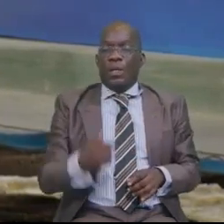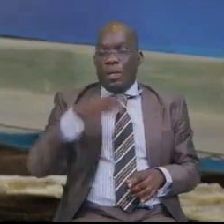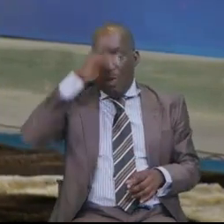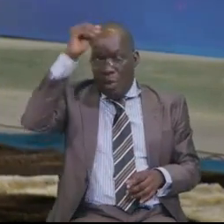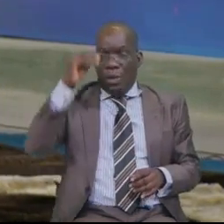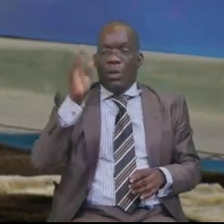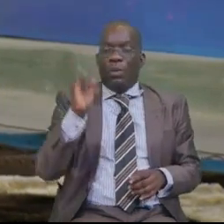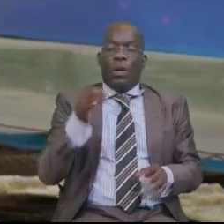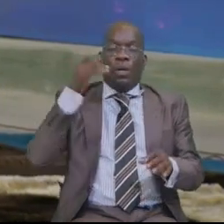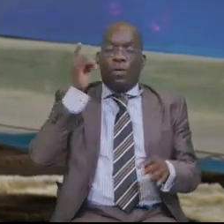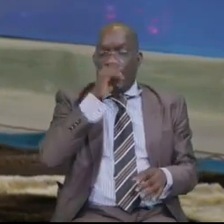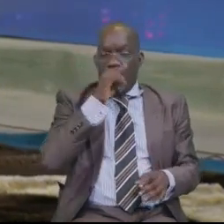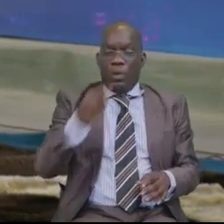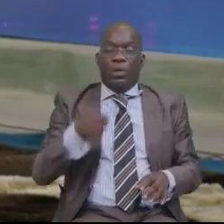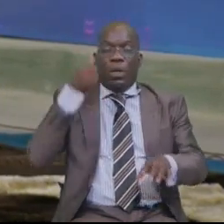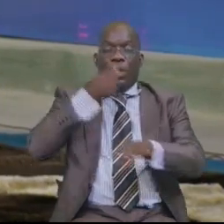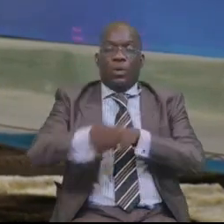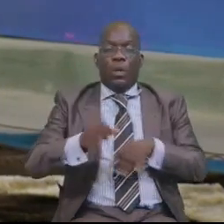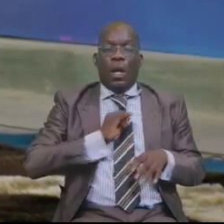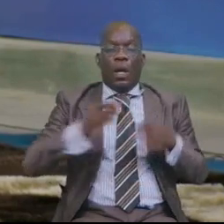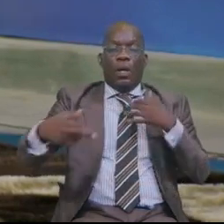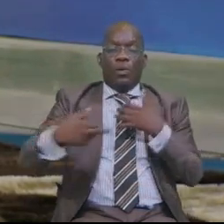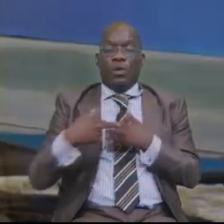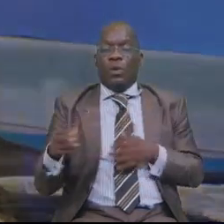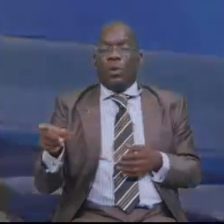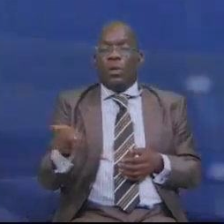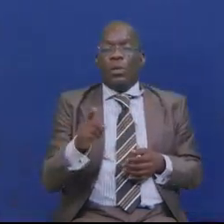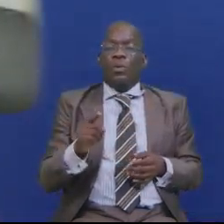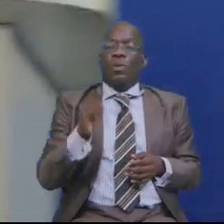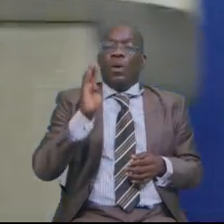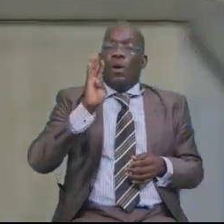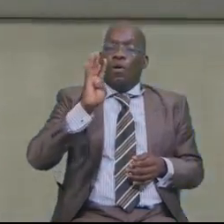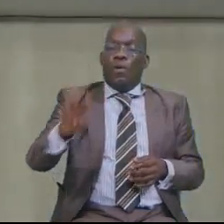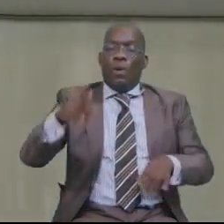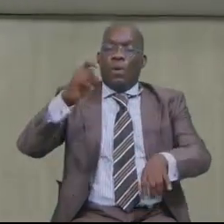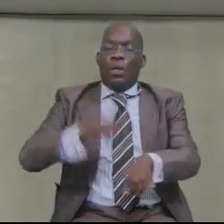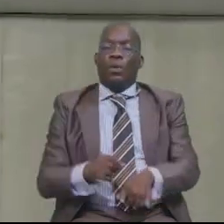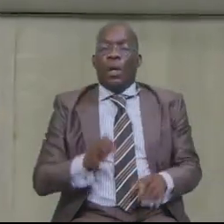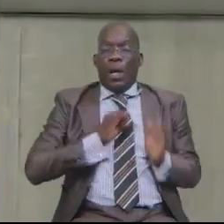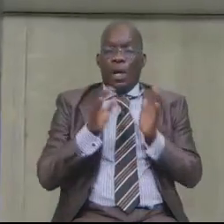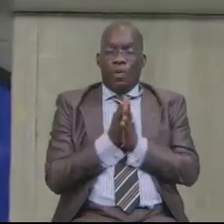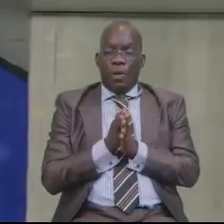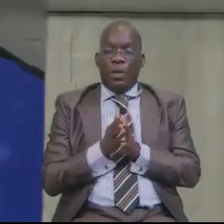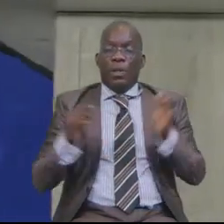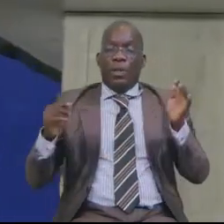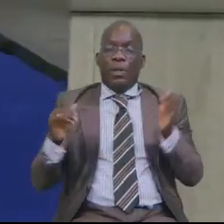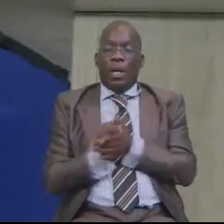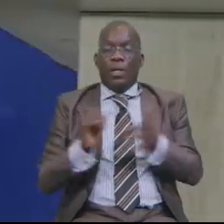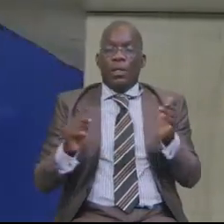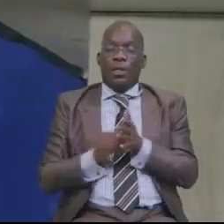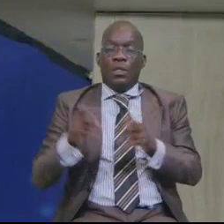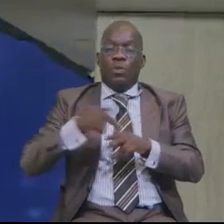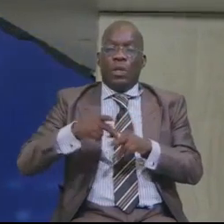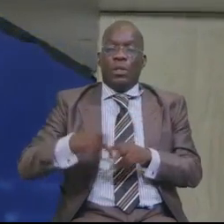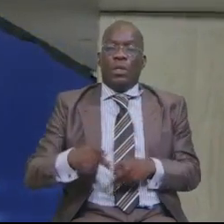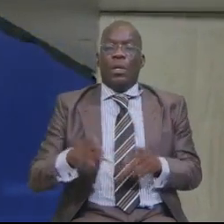false accusation, I restore him fourfold. I pray that this practical Christianity will